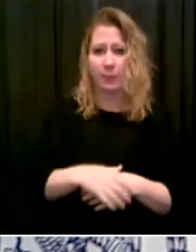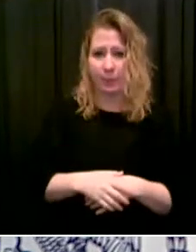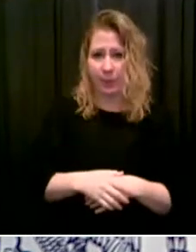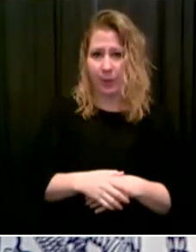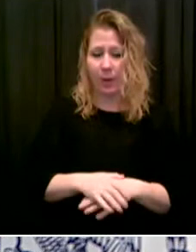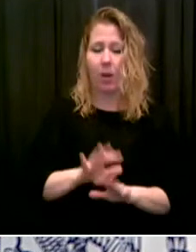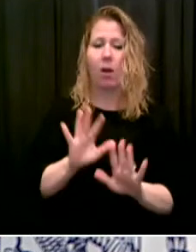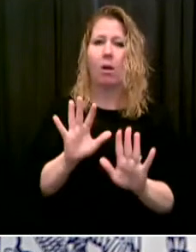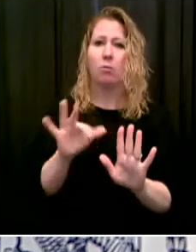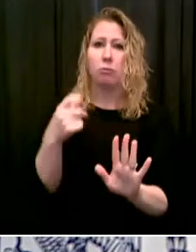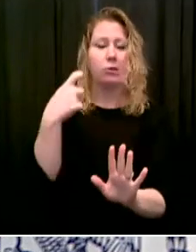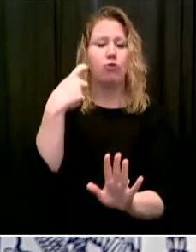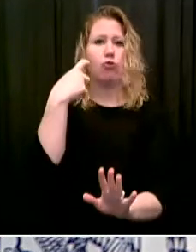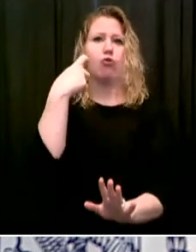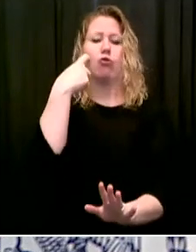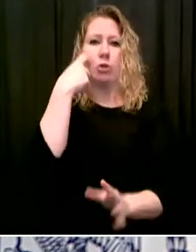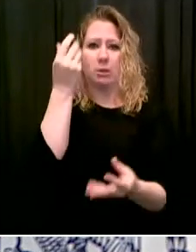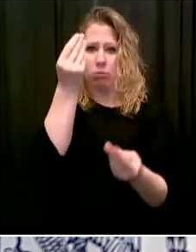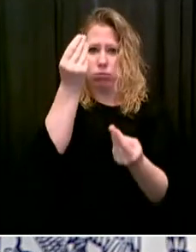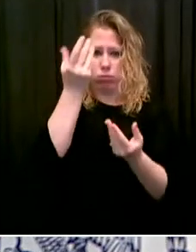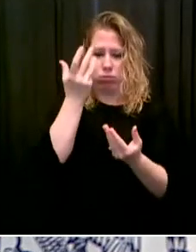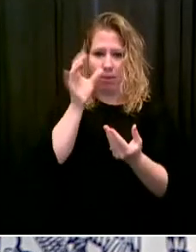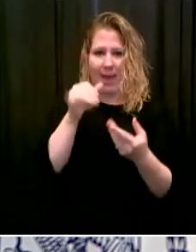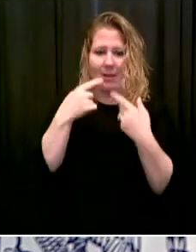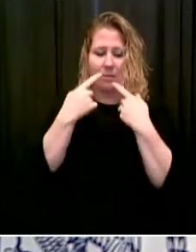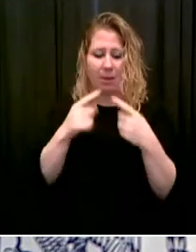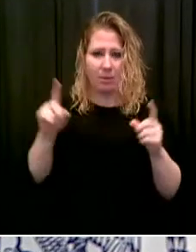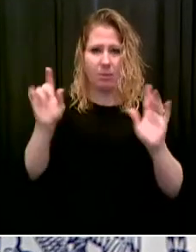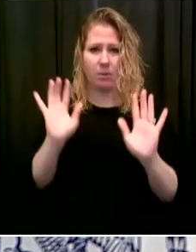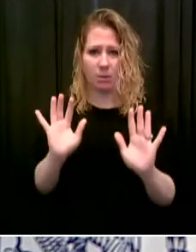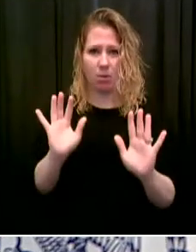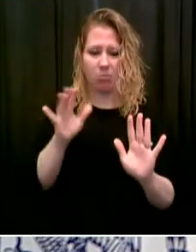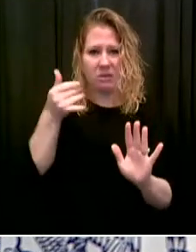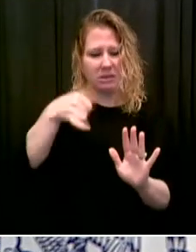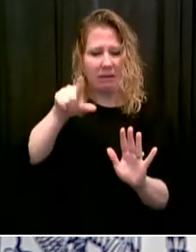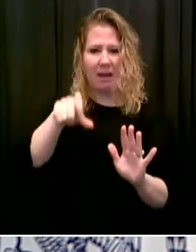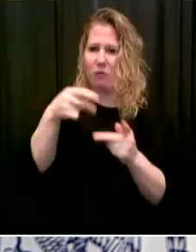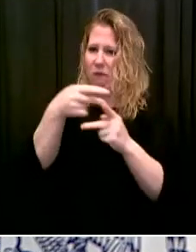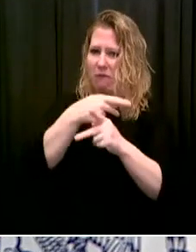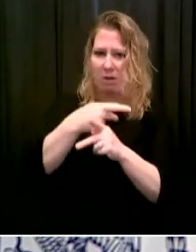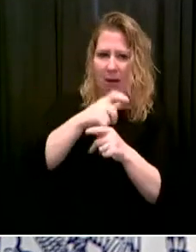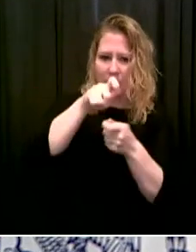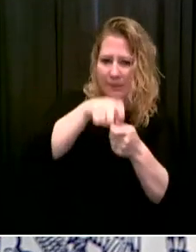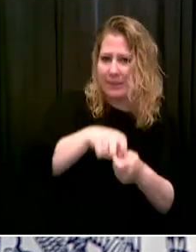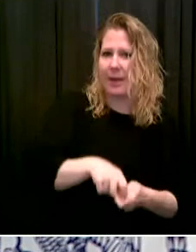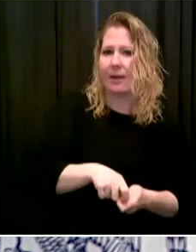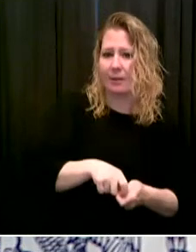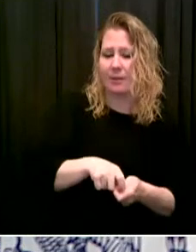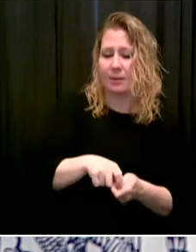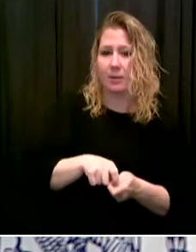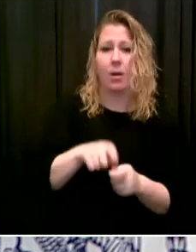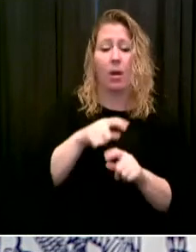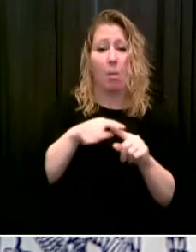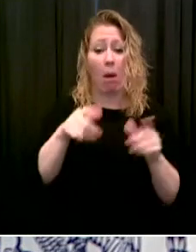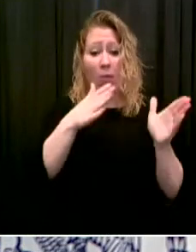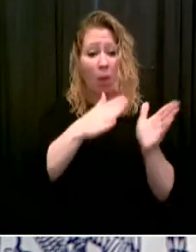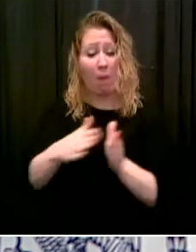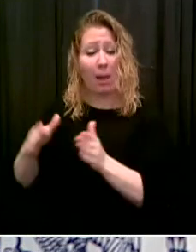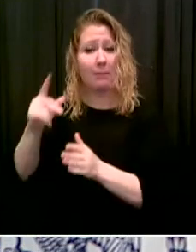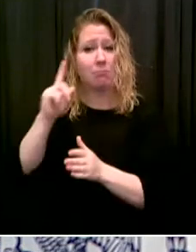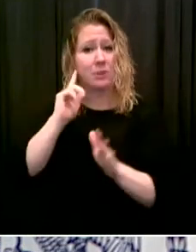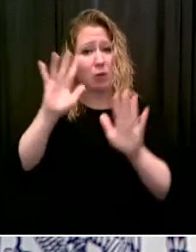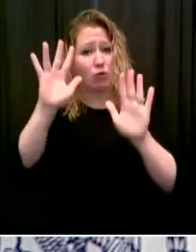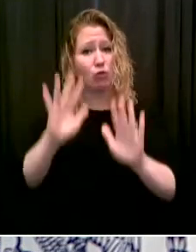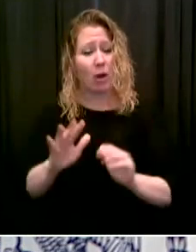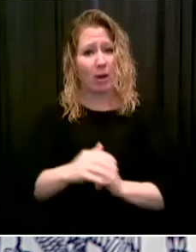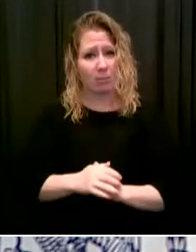president's plan is absolutely right, and I'm very appreciative to President Biden for what he's doing. And we're going to look now at what those resources could mean